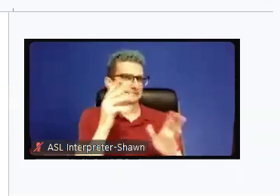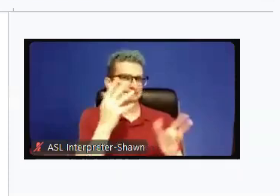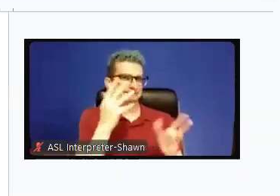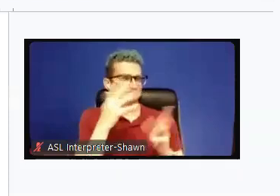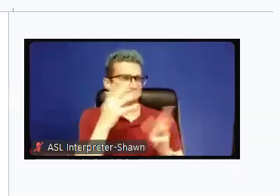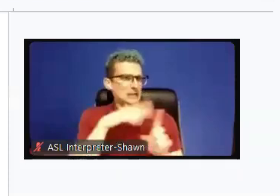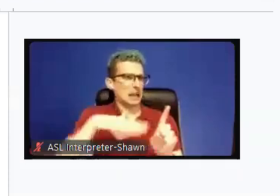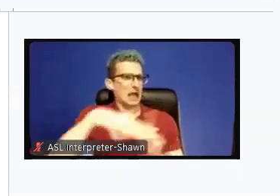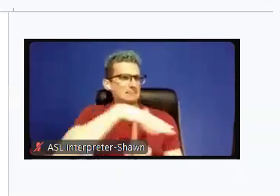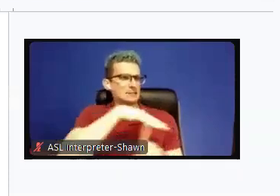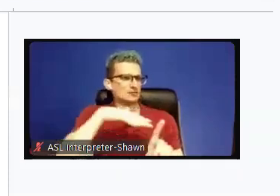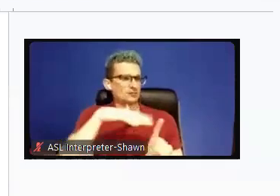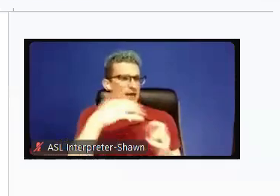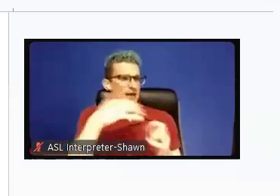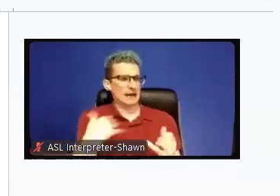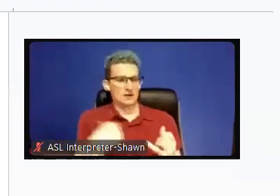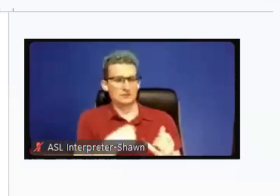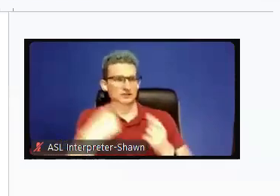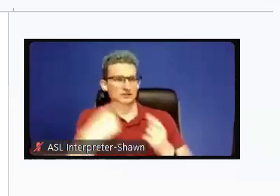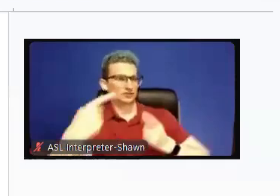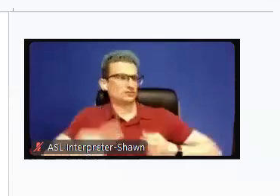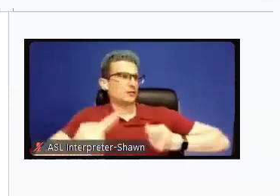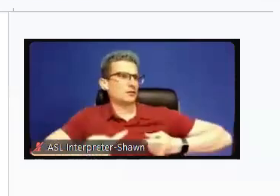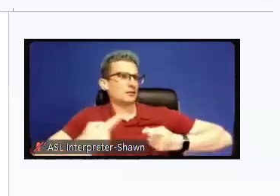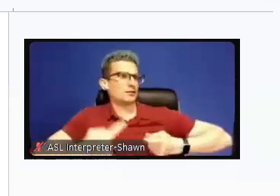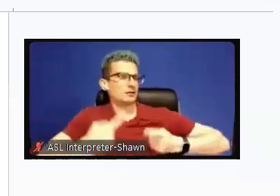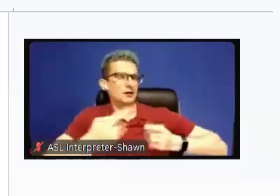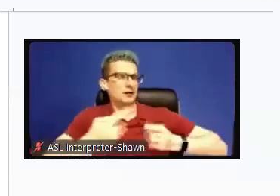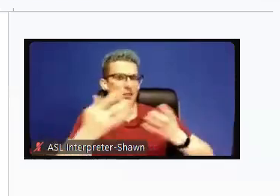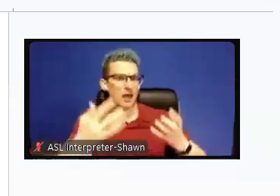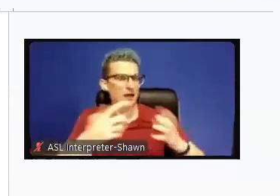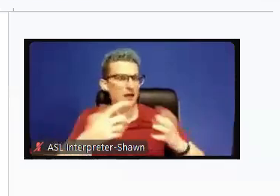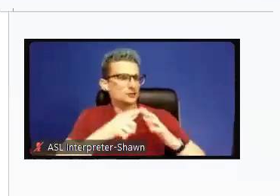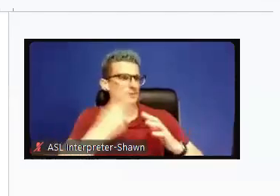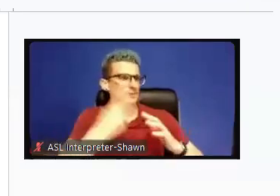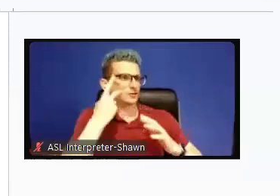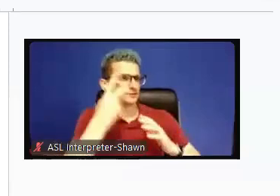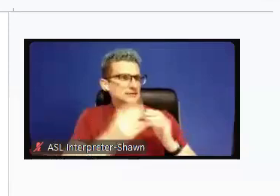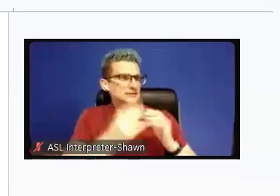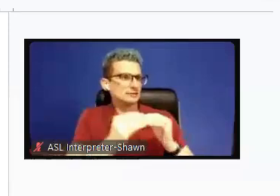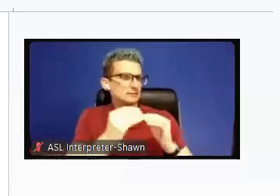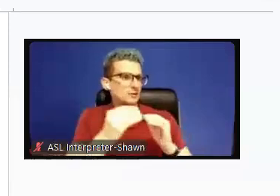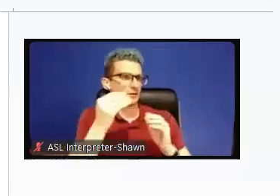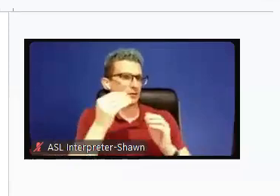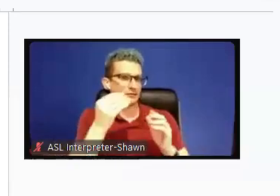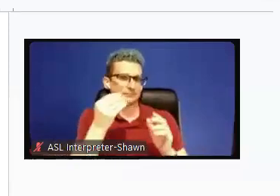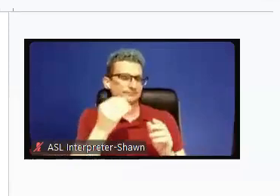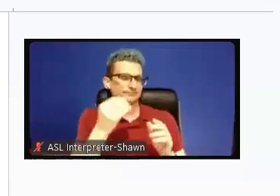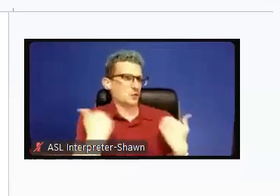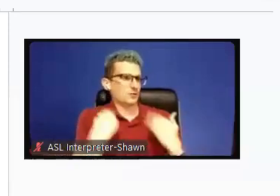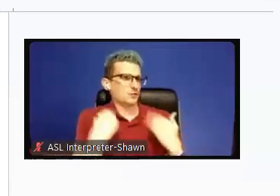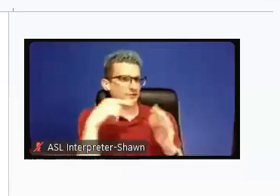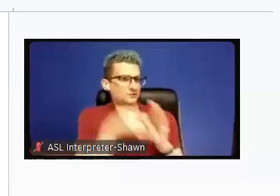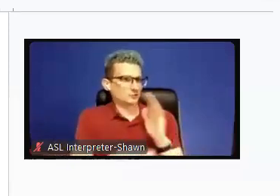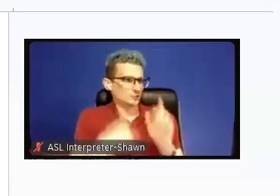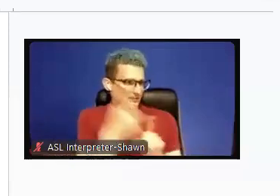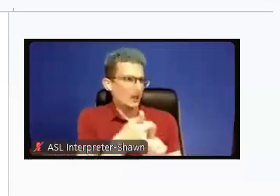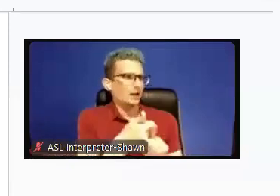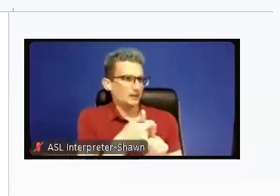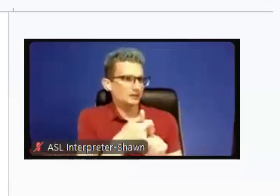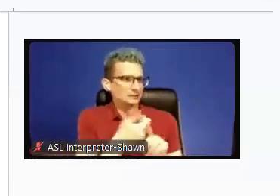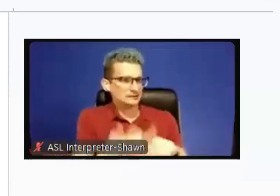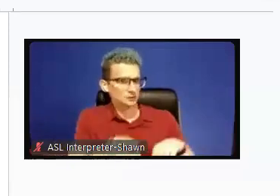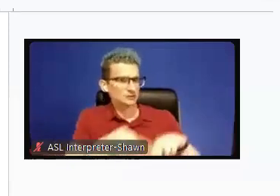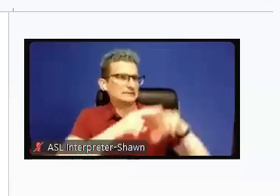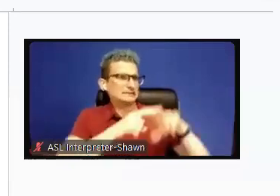much, and we're starting to see an increase of suicide among our youth. So we'll love to hear a little bit more about